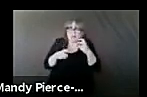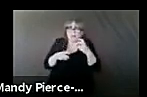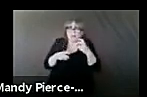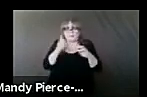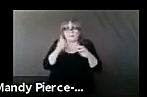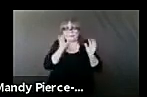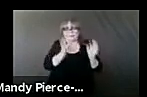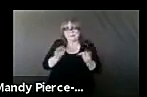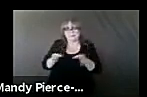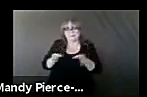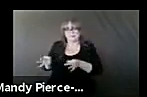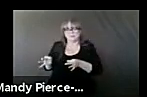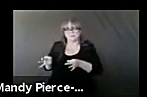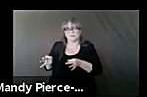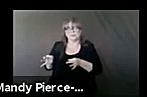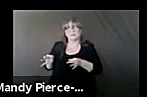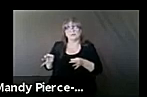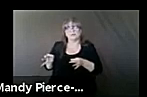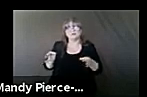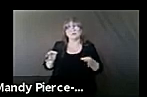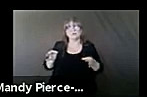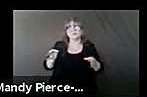such as race or ethnicity,